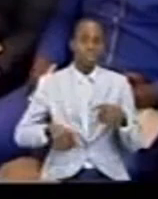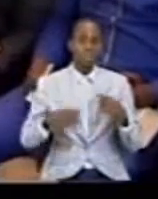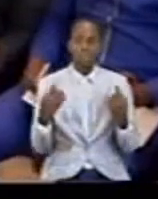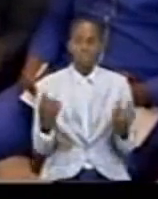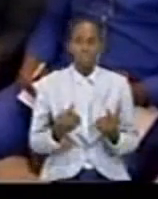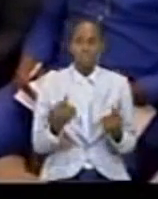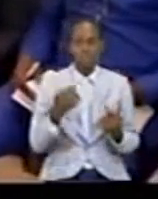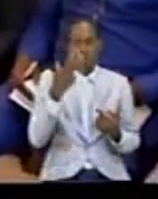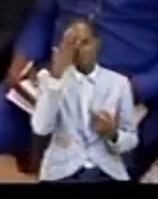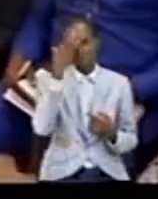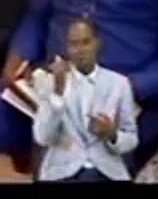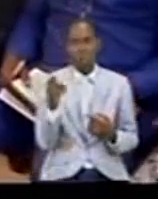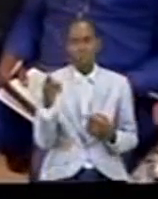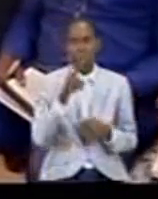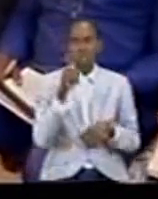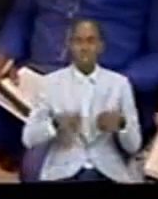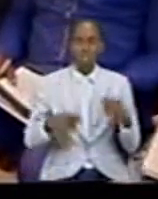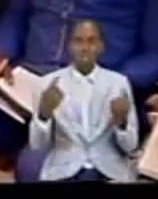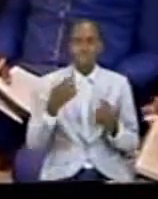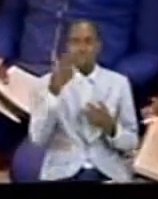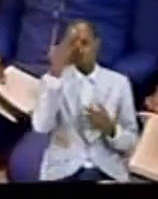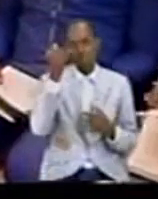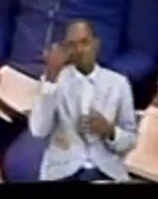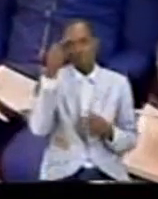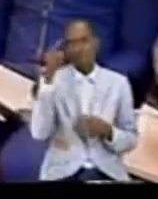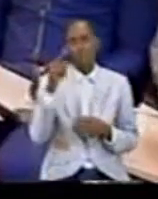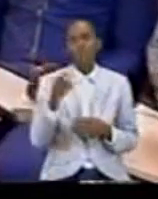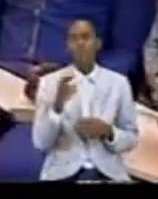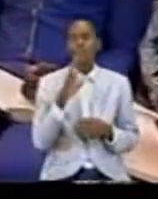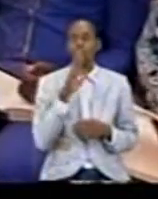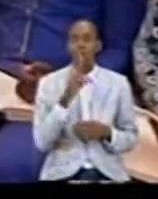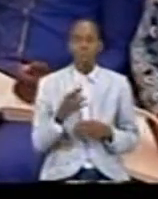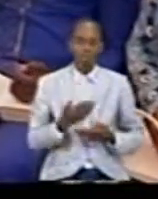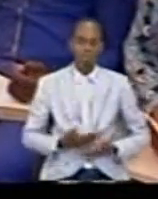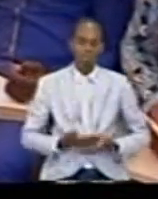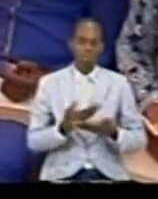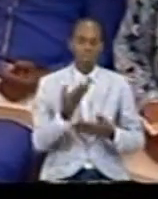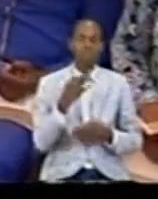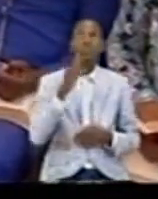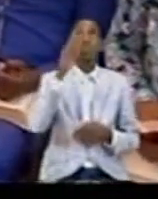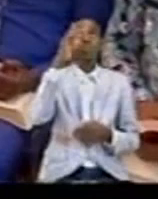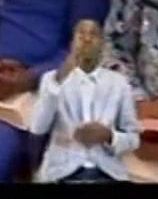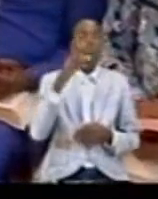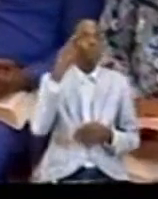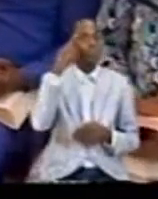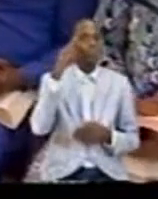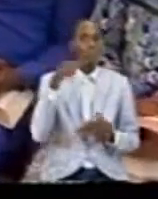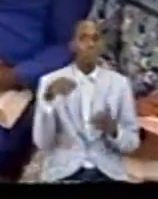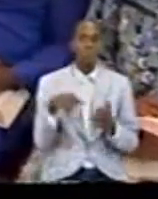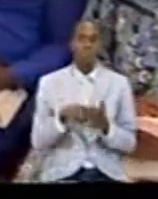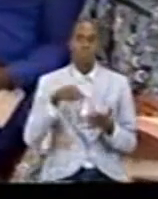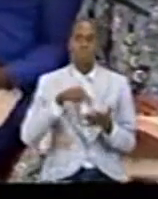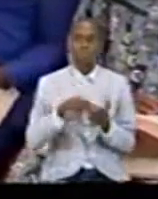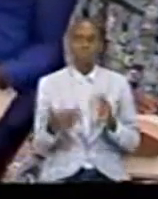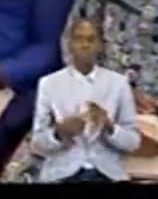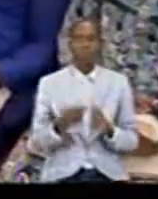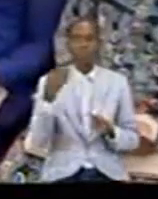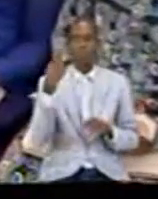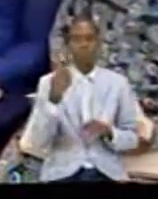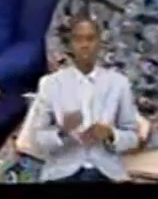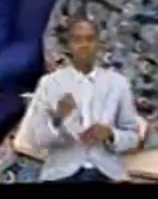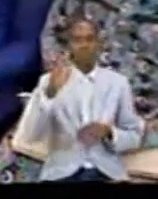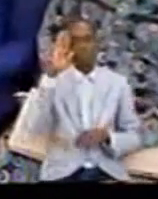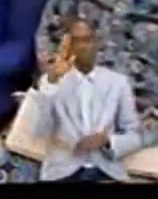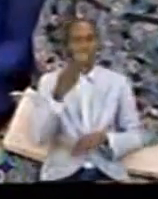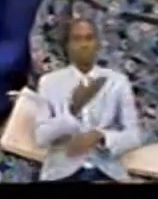he's born of God. For this purpose, the Son of